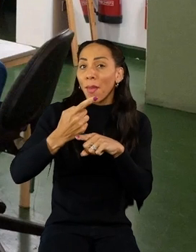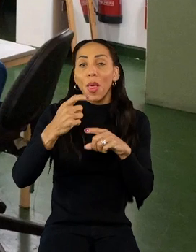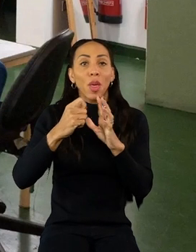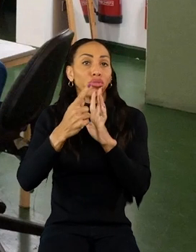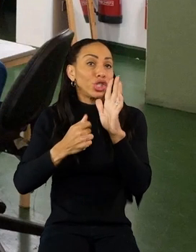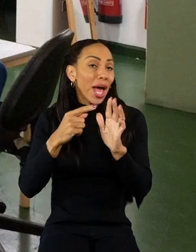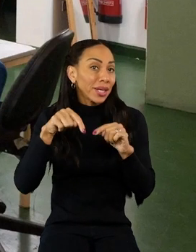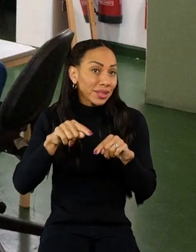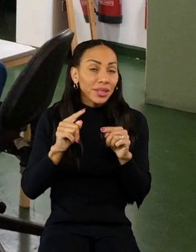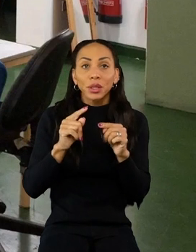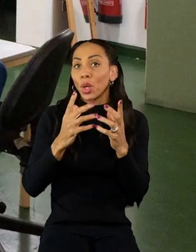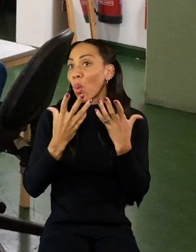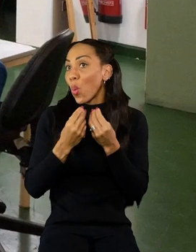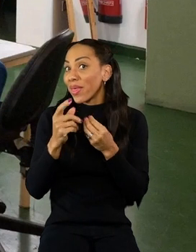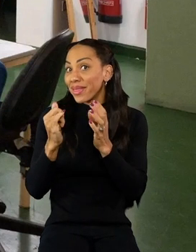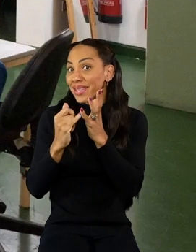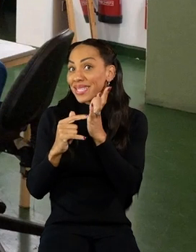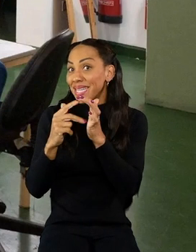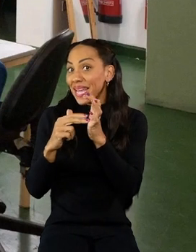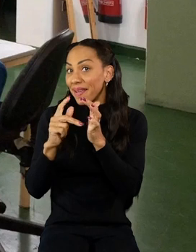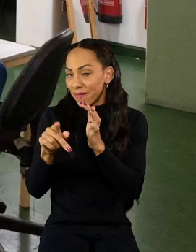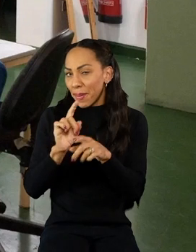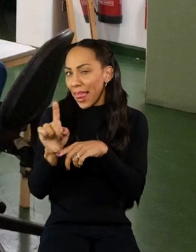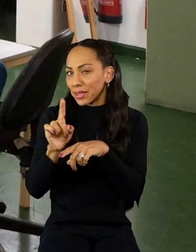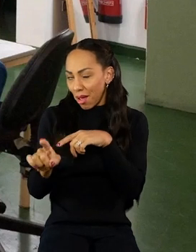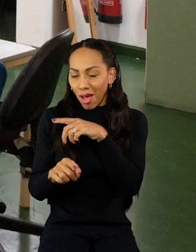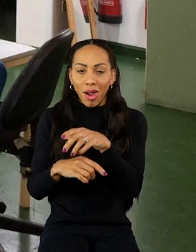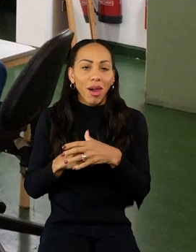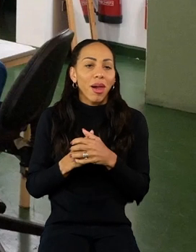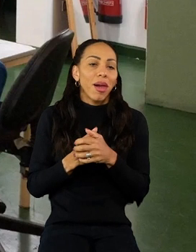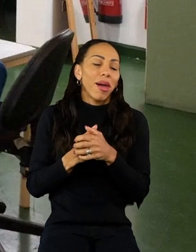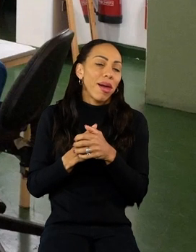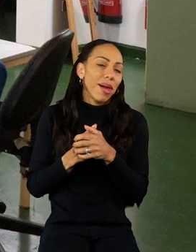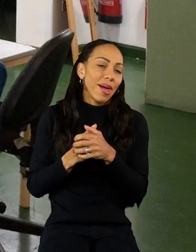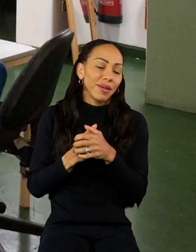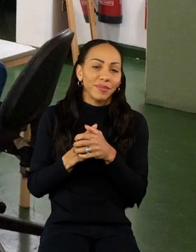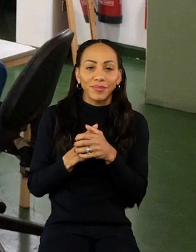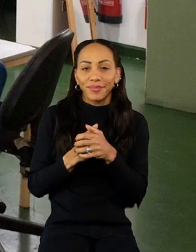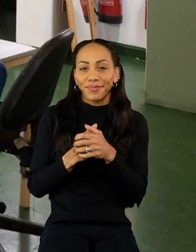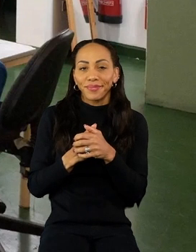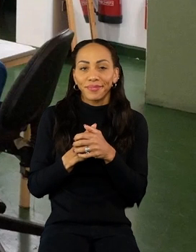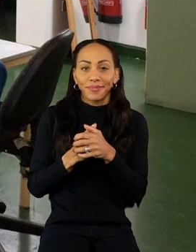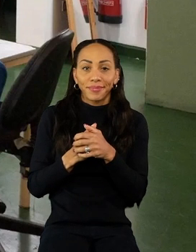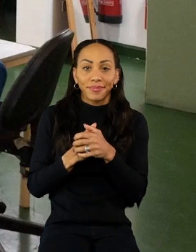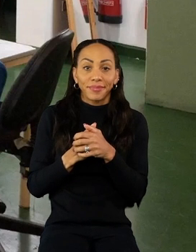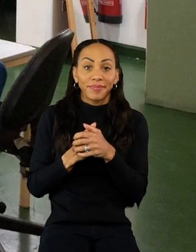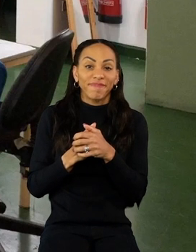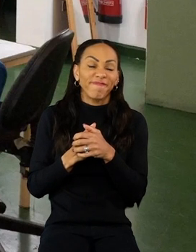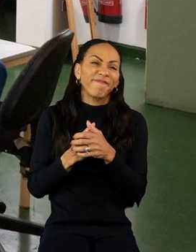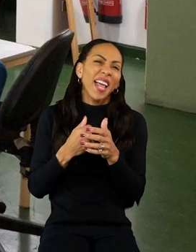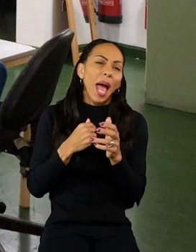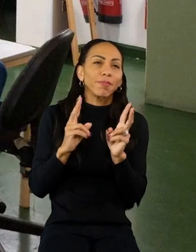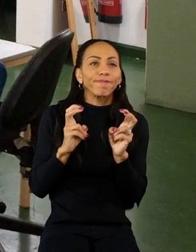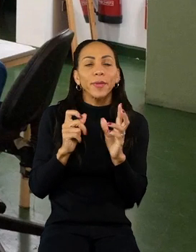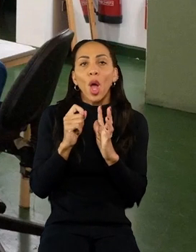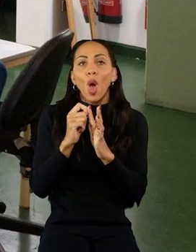I'm going to be talking a little bit more about myself and the project together with Steve a little bit later on this morning.